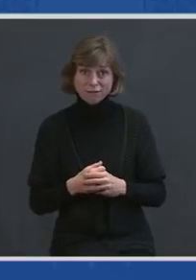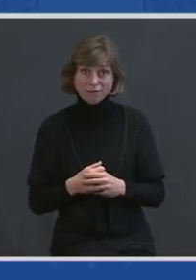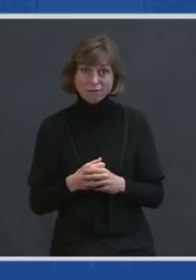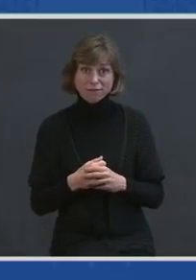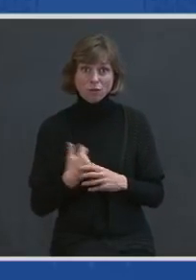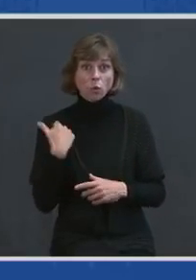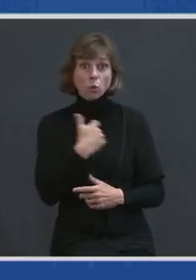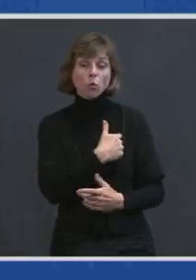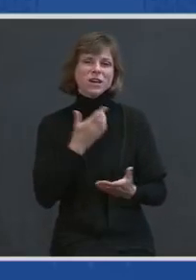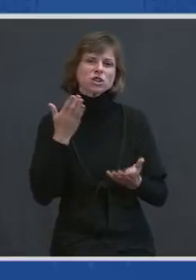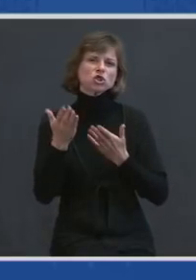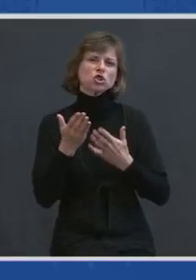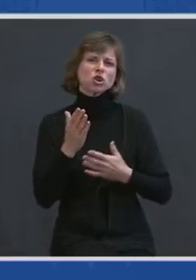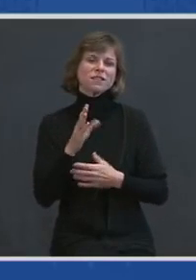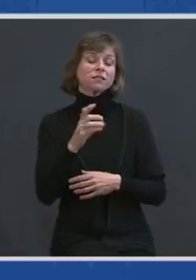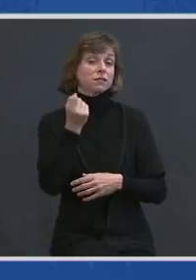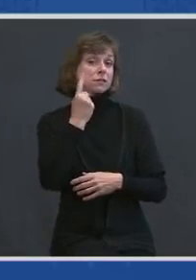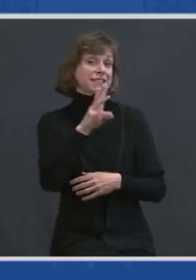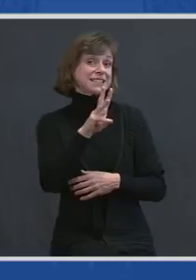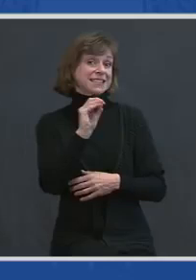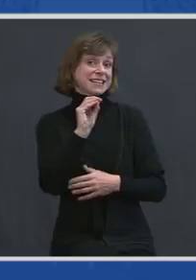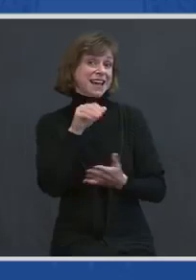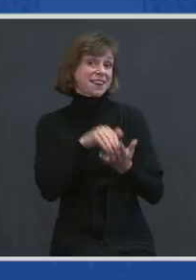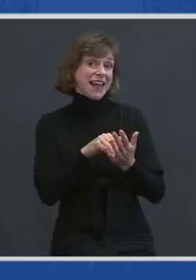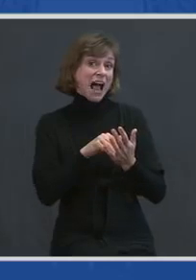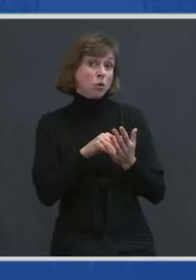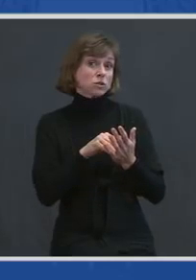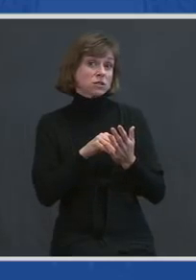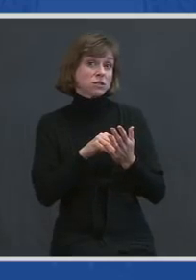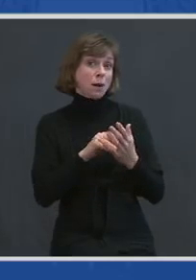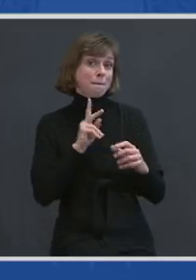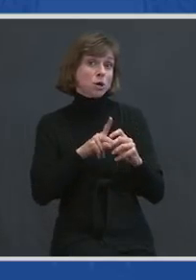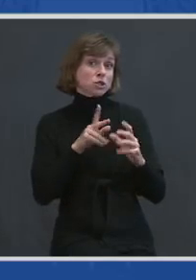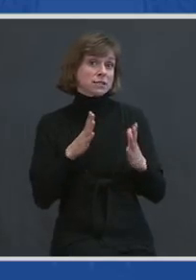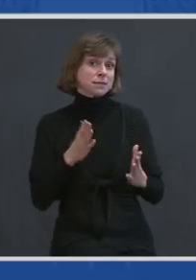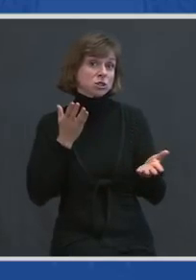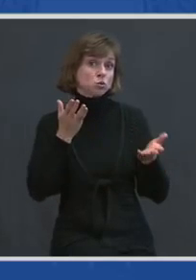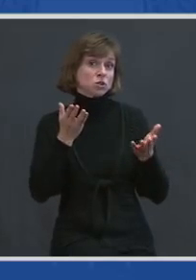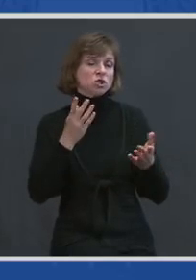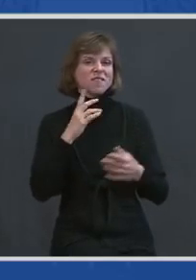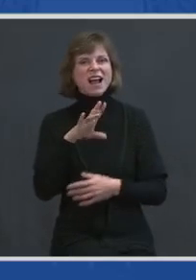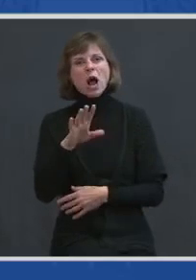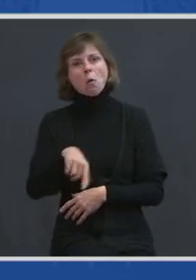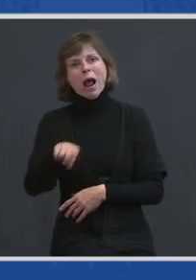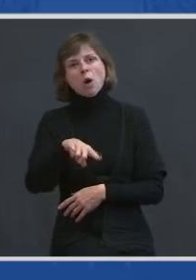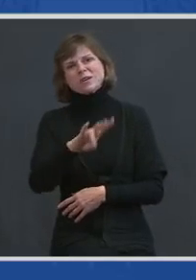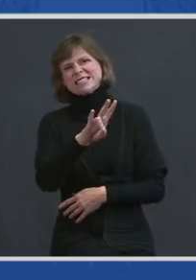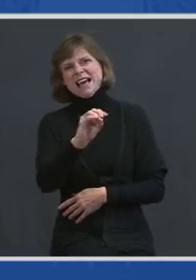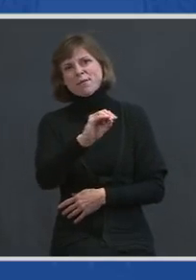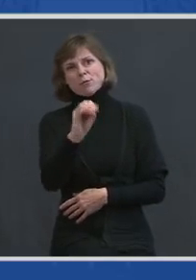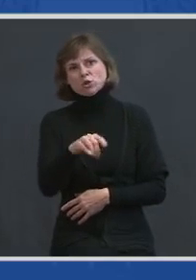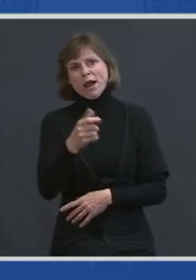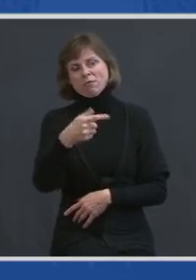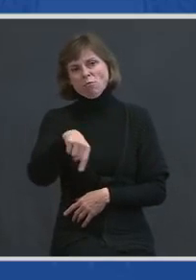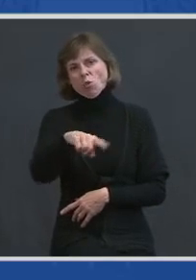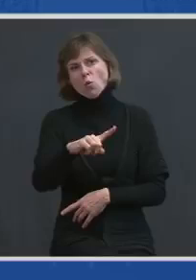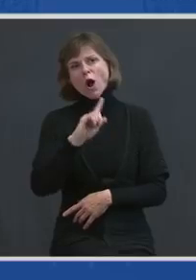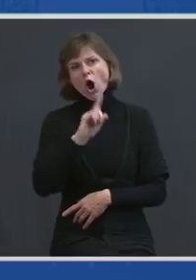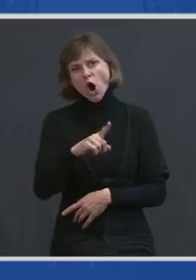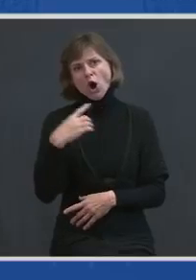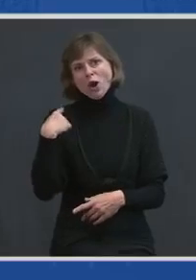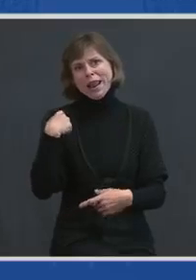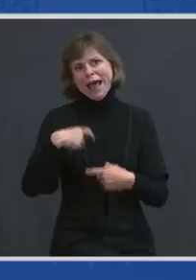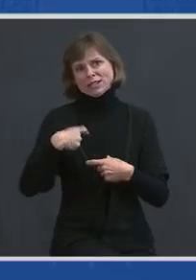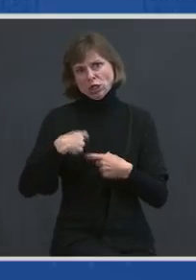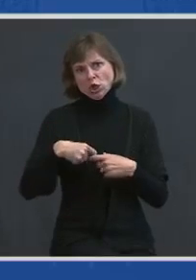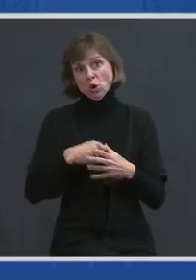about, from our 60,000 participants, we serve around 70% of them are Latino. And, you know, minorities have been